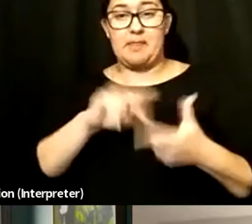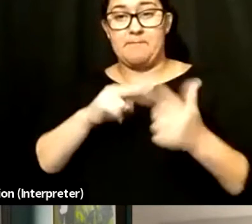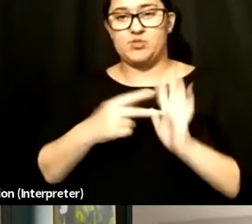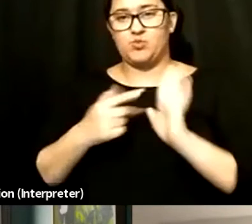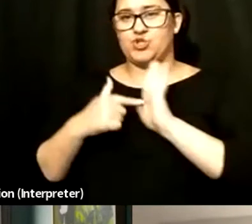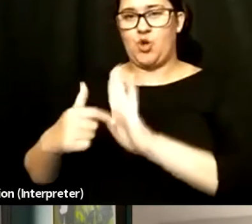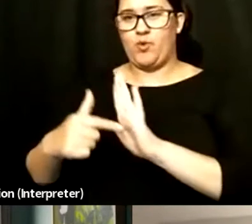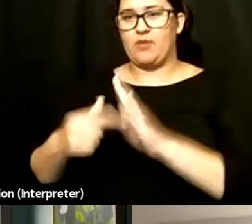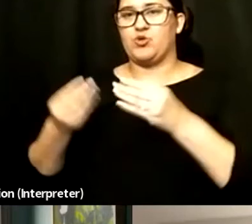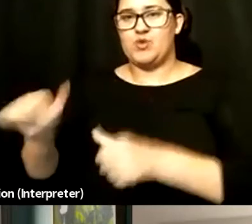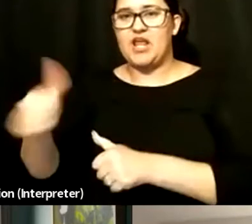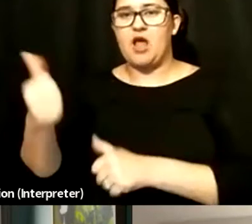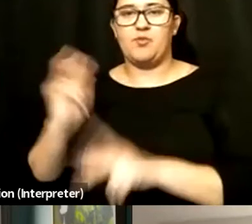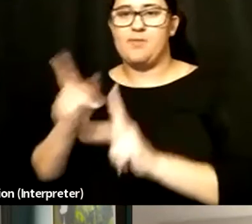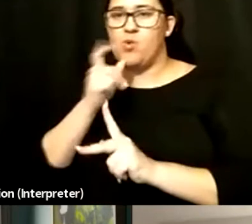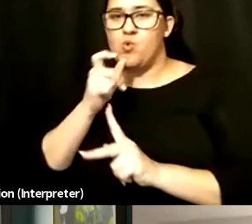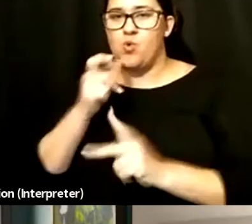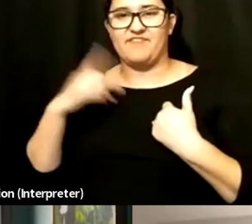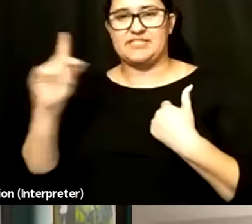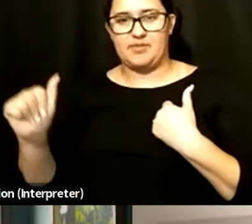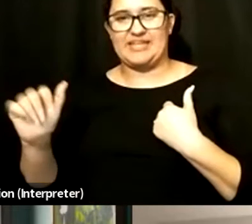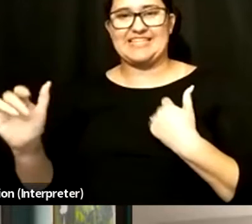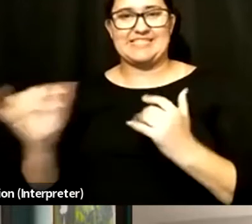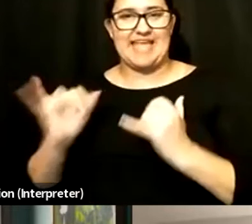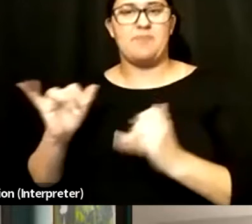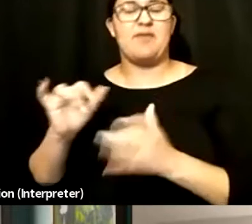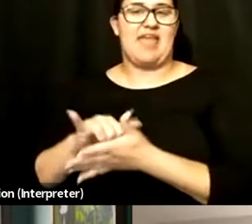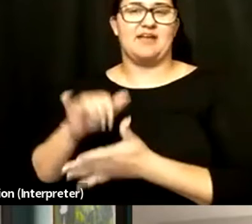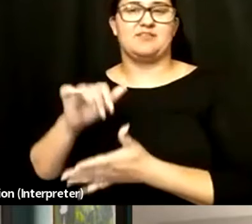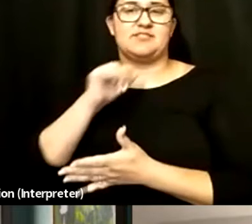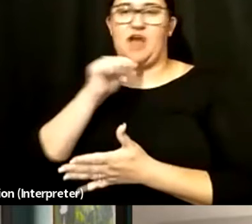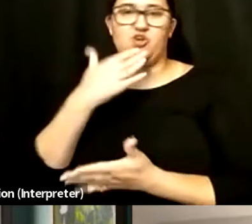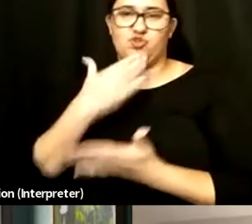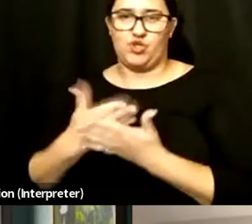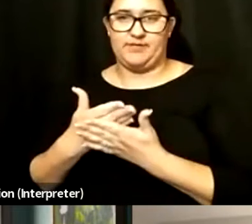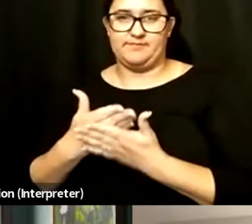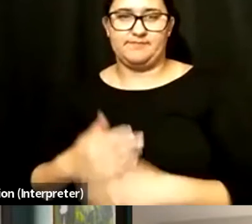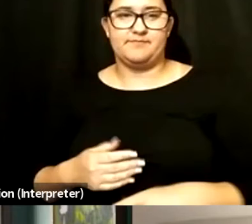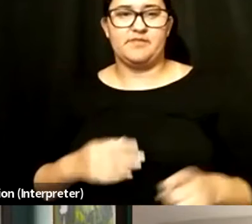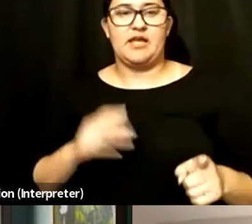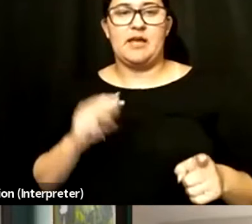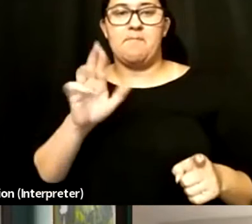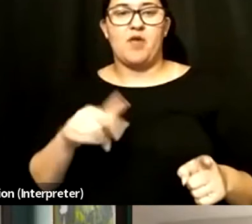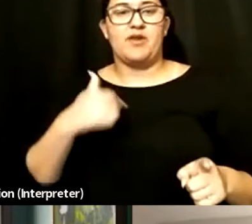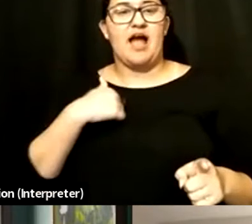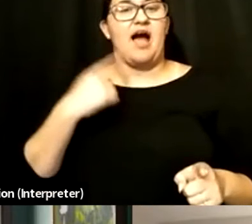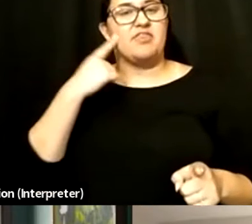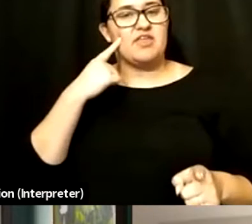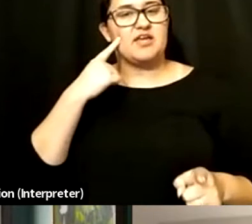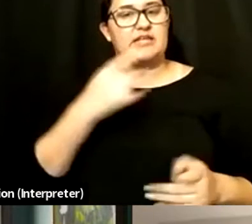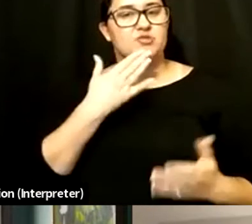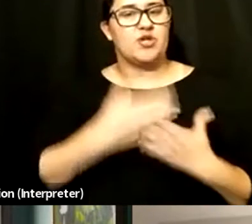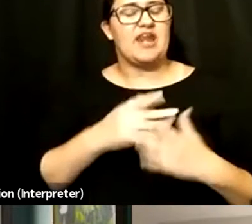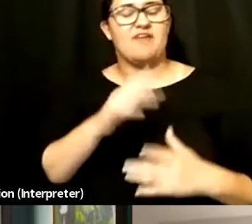community as a whole. I'm so glad you brought that up. And I actually had never heard of it referred to as lateral ableism